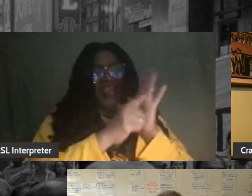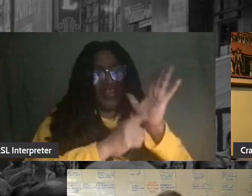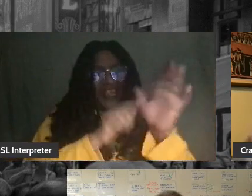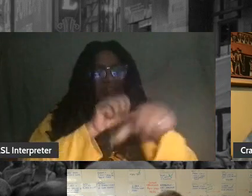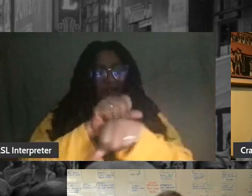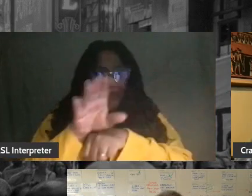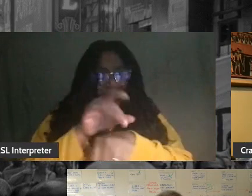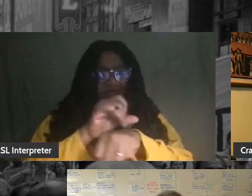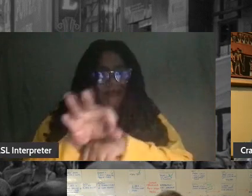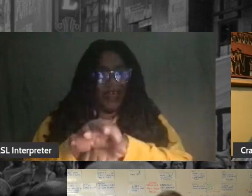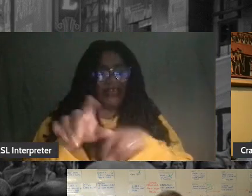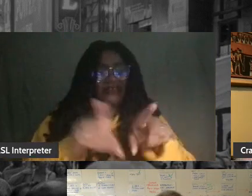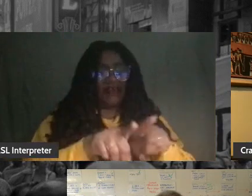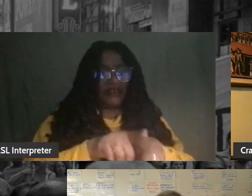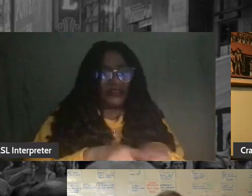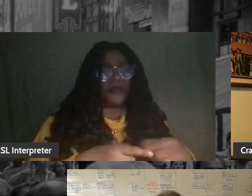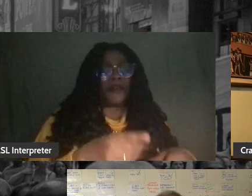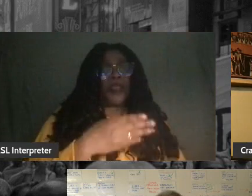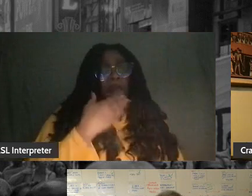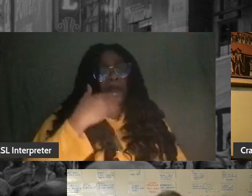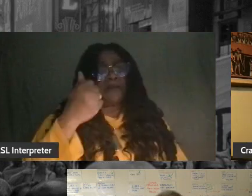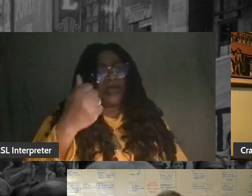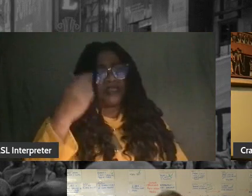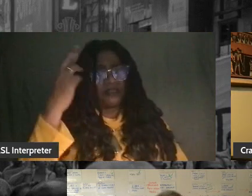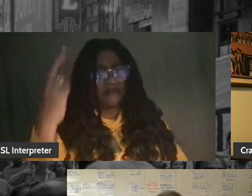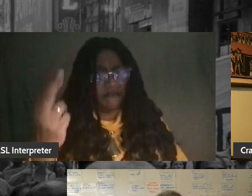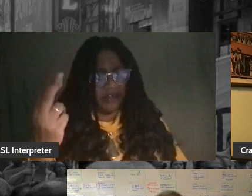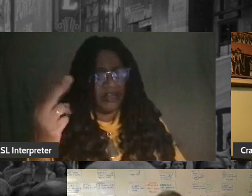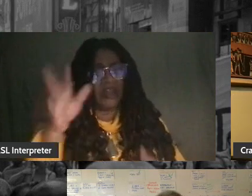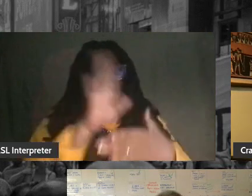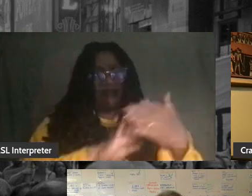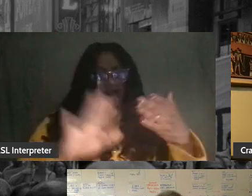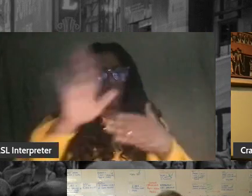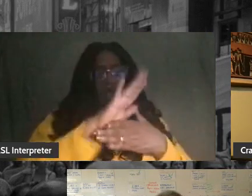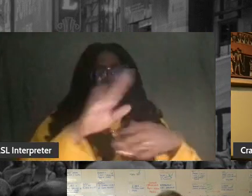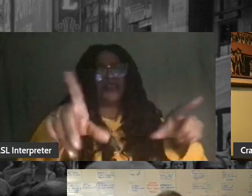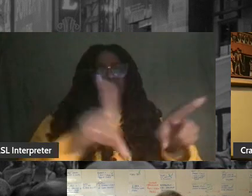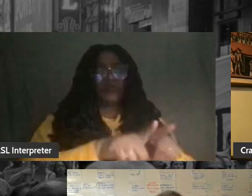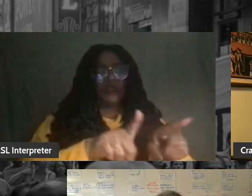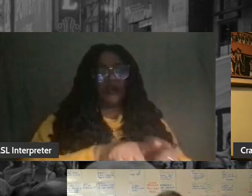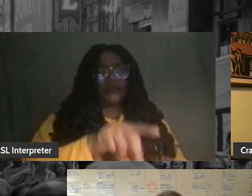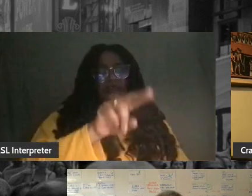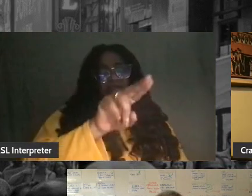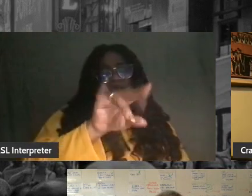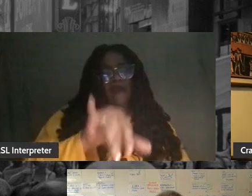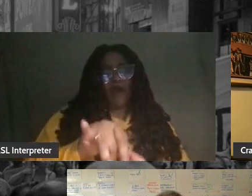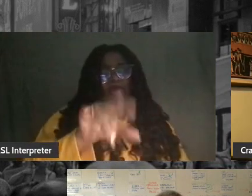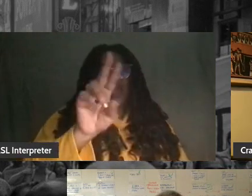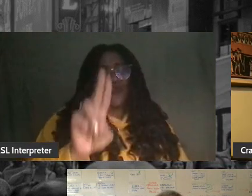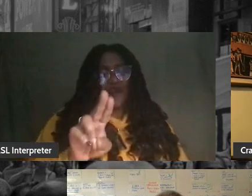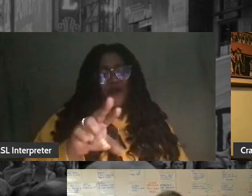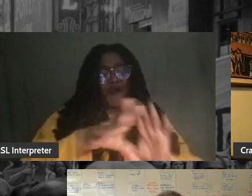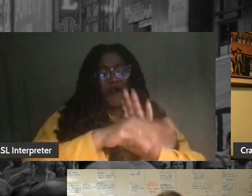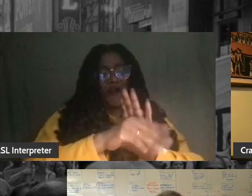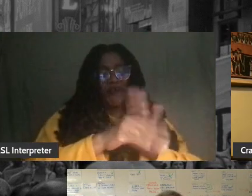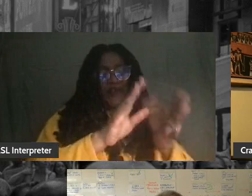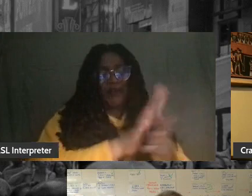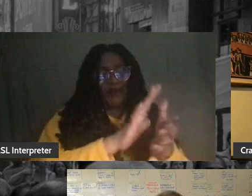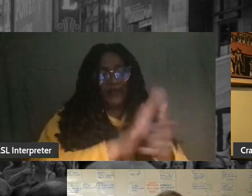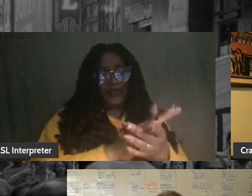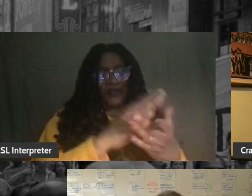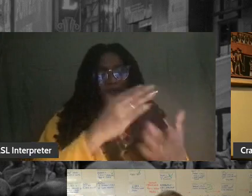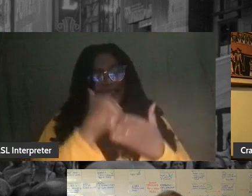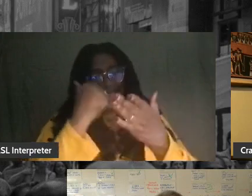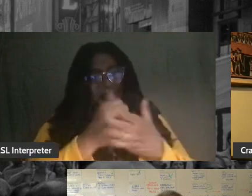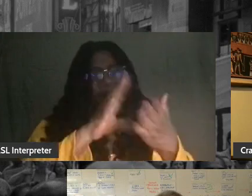at the time, my best friend from college was also at NYU Film School, and I was helping him make his student